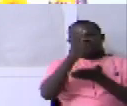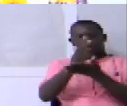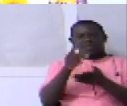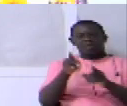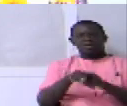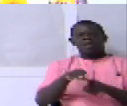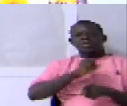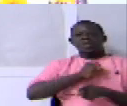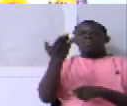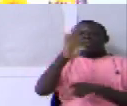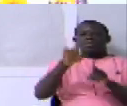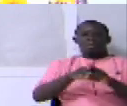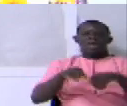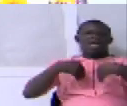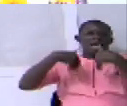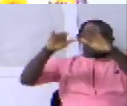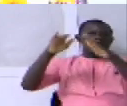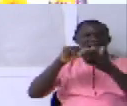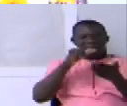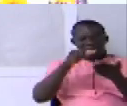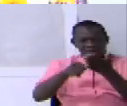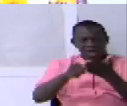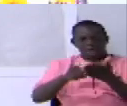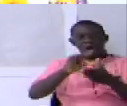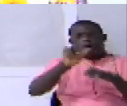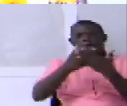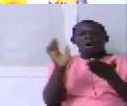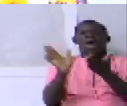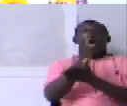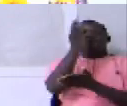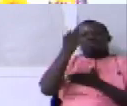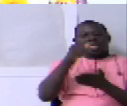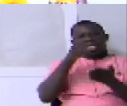that is either my discharge letter or my dismissal letter. And